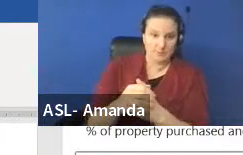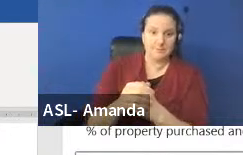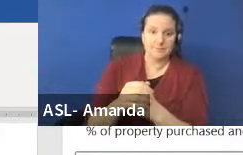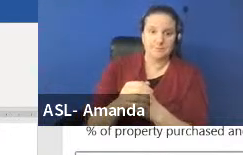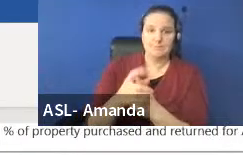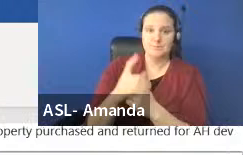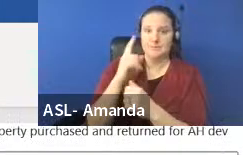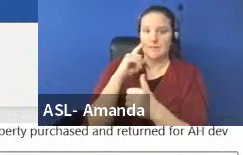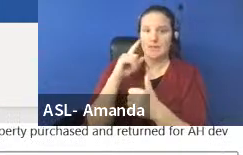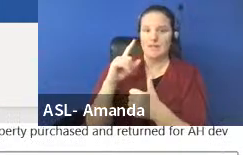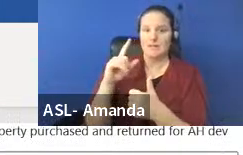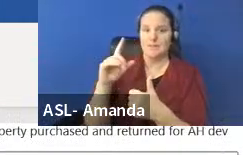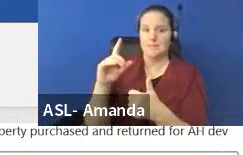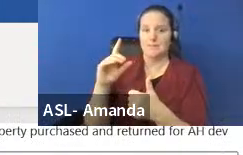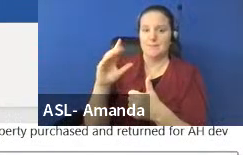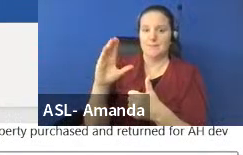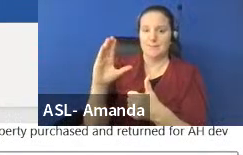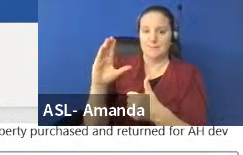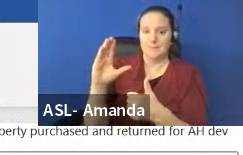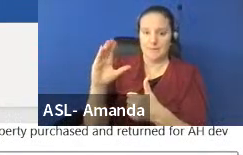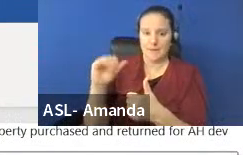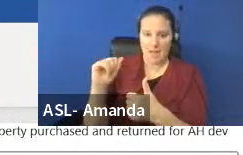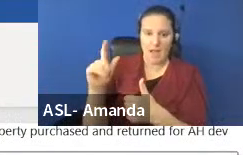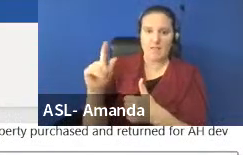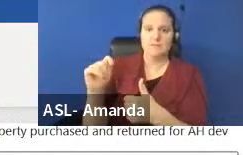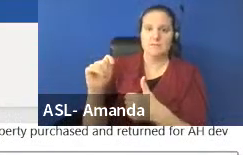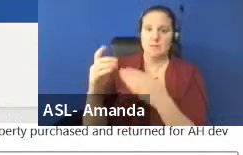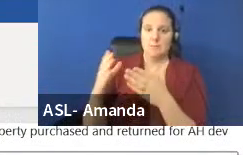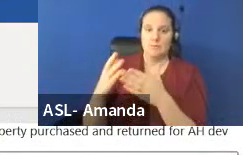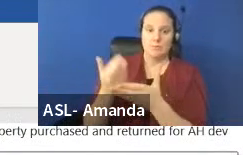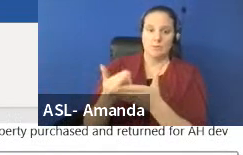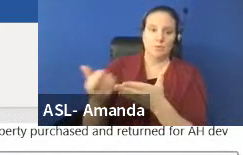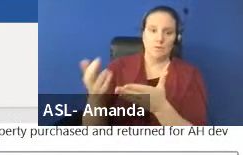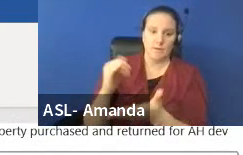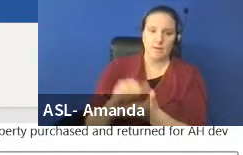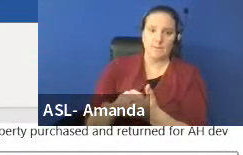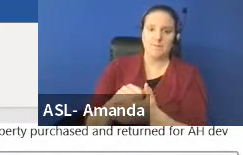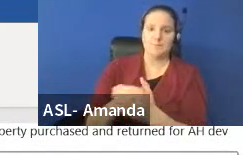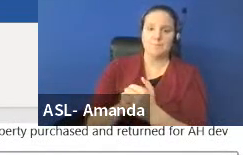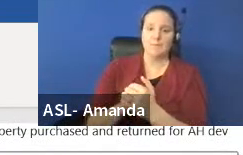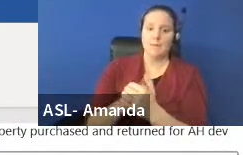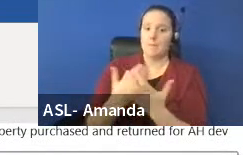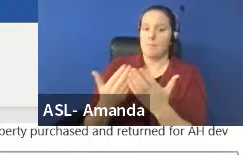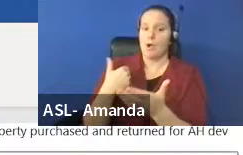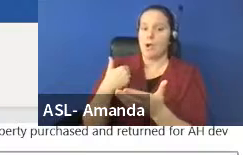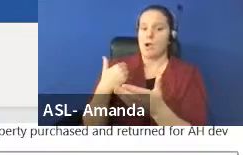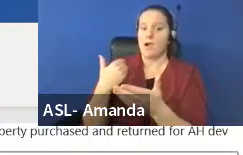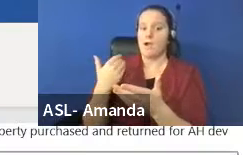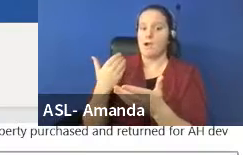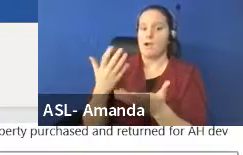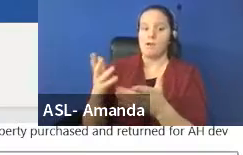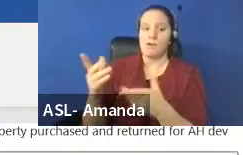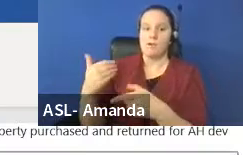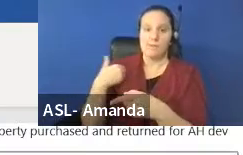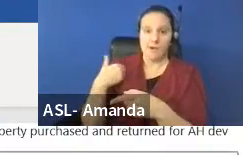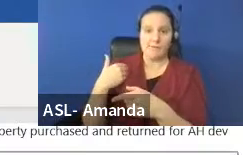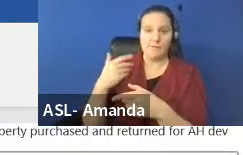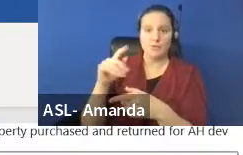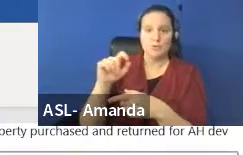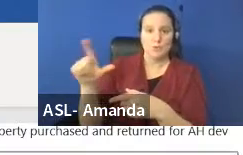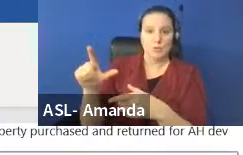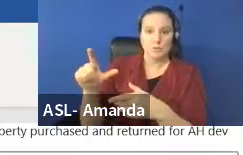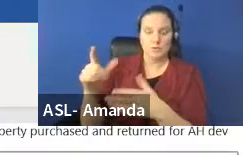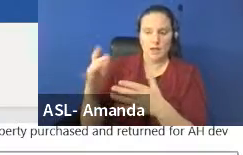CAT might be a resource for you. I like that. Maybe they already have tools for how they're measuring